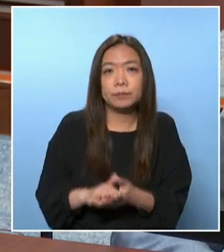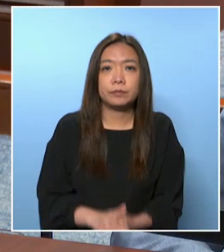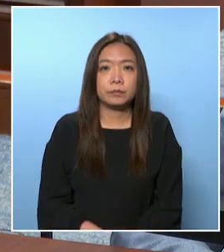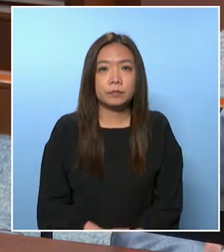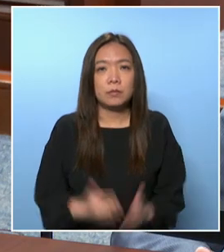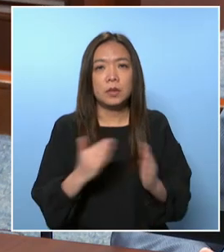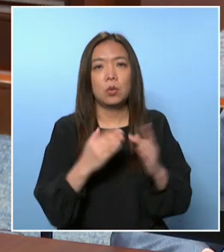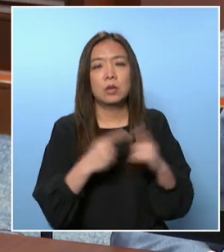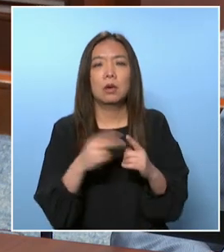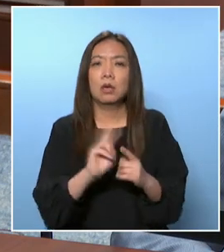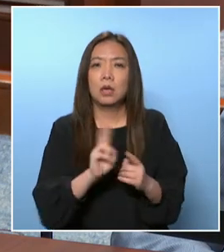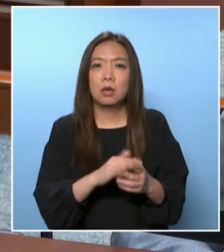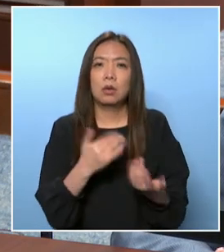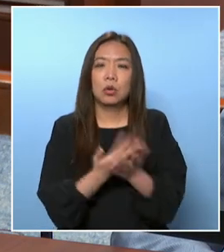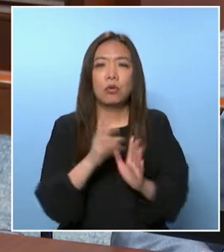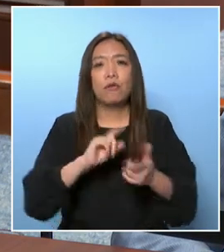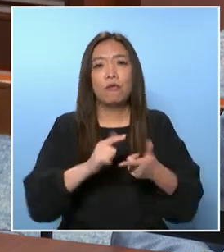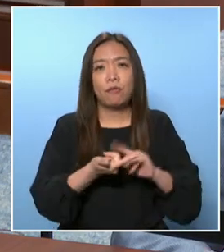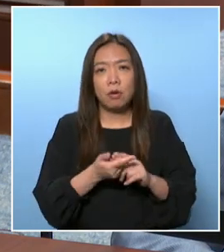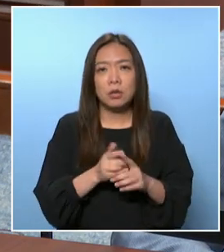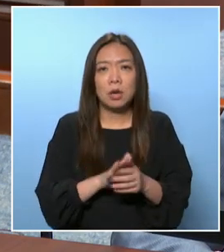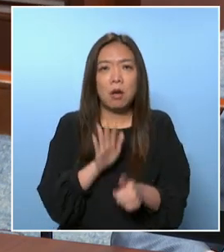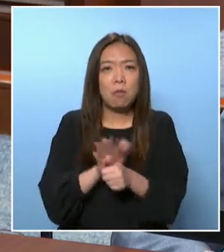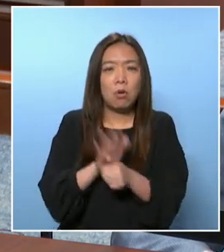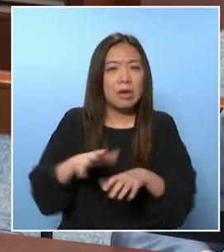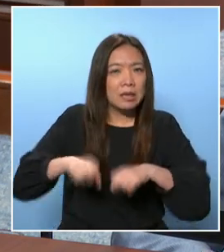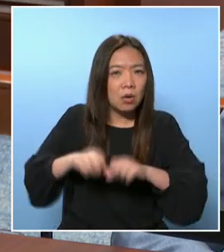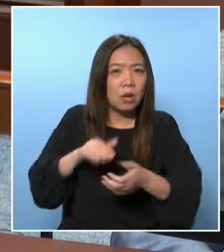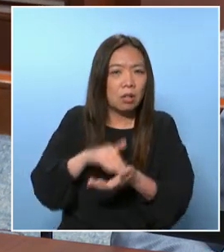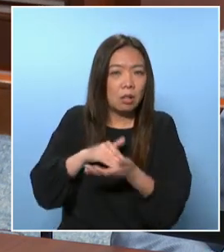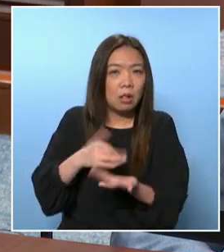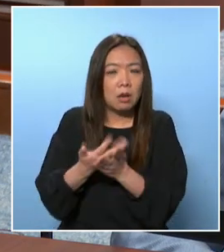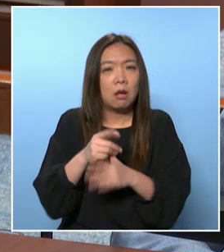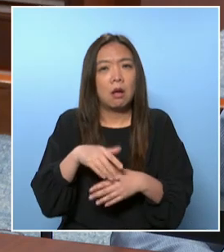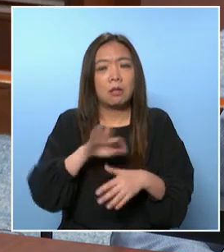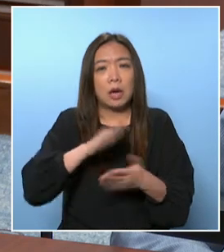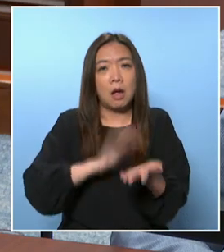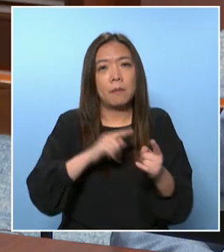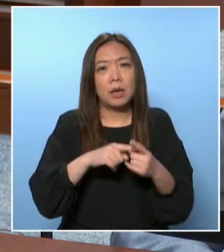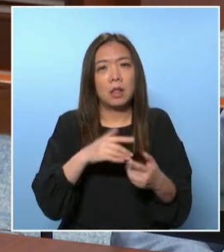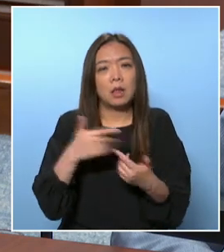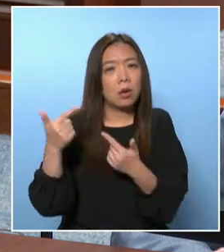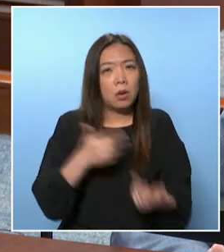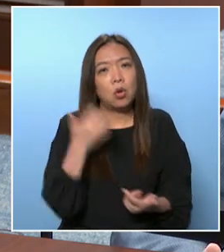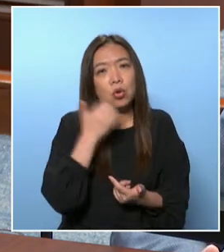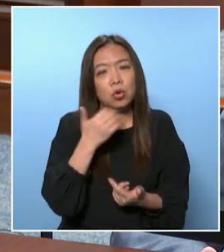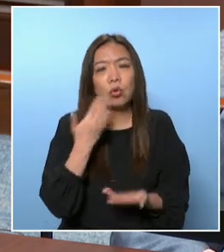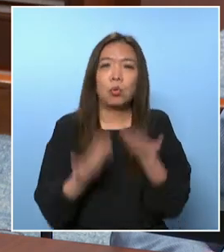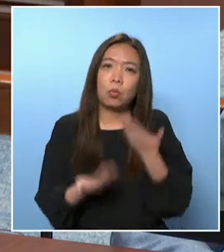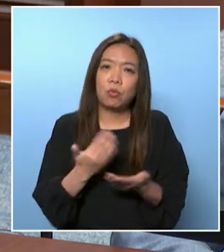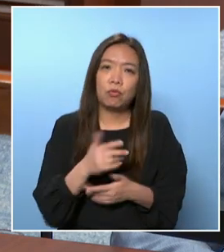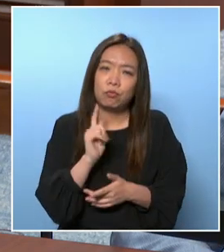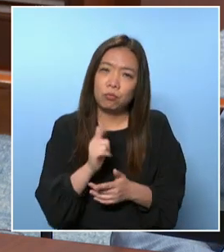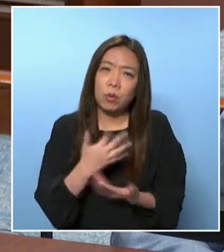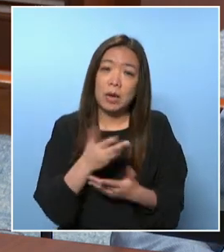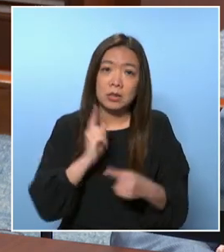in terminal conditions, but family members would still sustain their lives. And